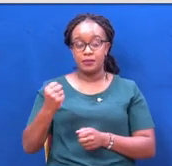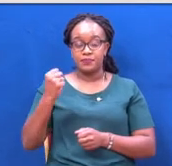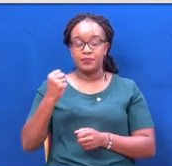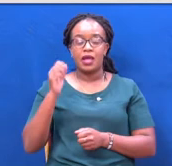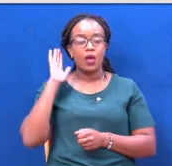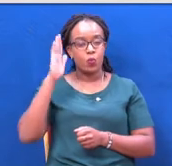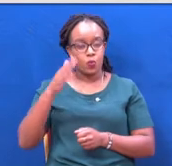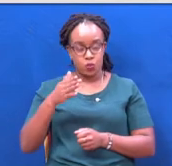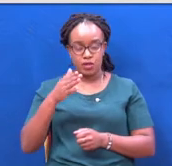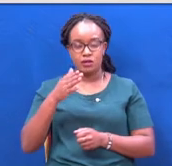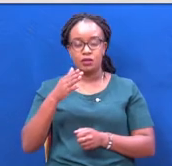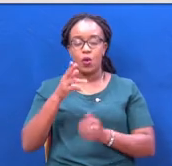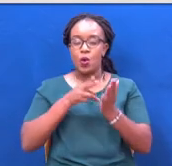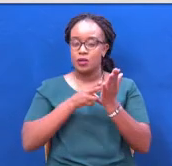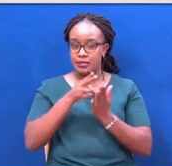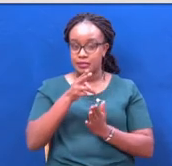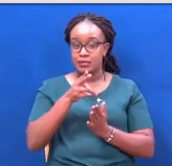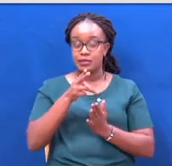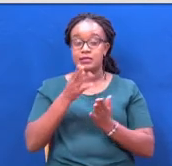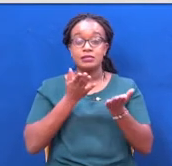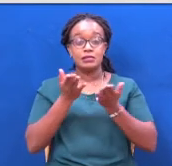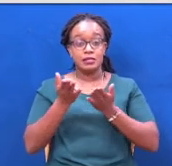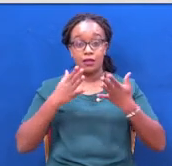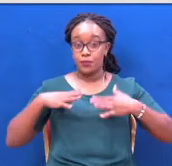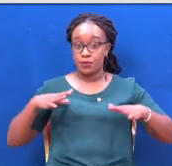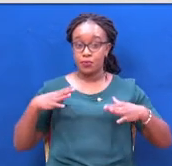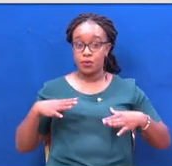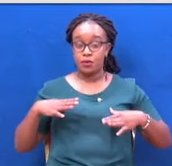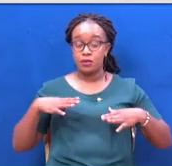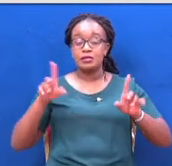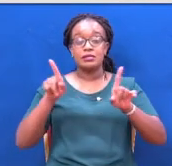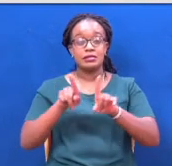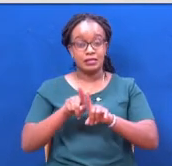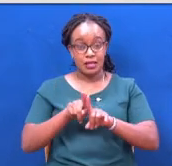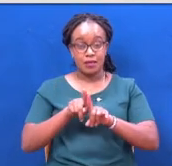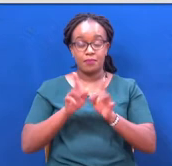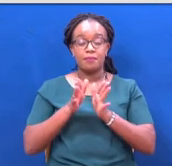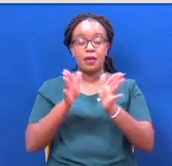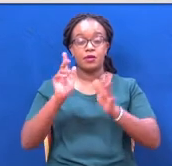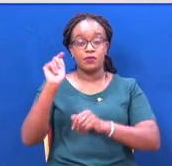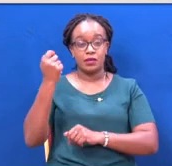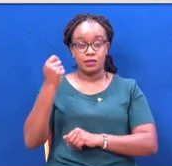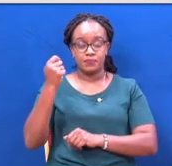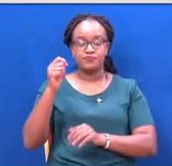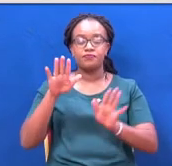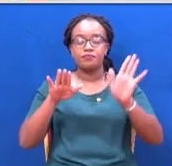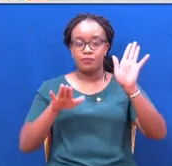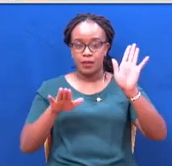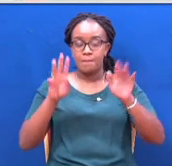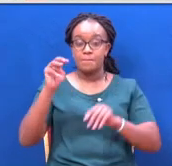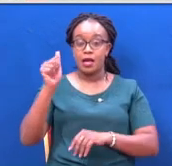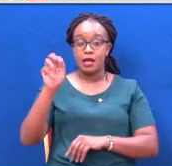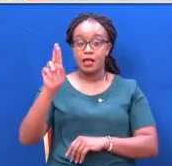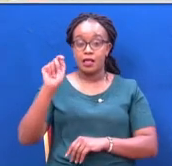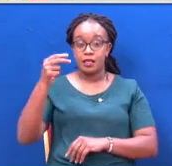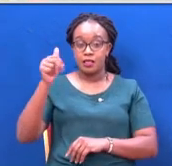diligently serve the people and the Republic of Kenya, Chief Justice Martha Karambu Koome